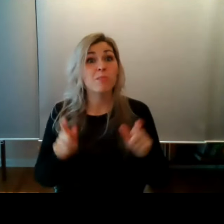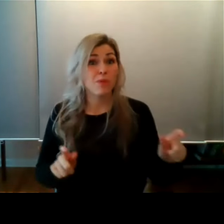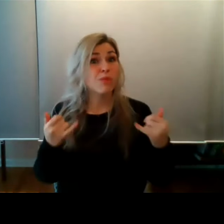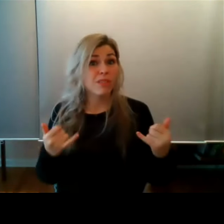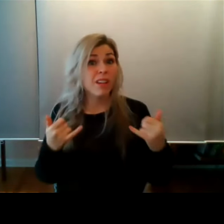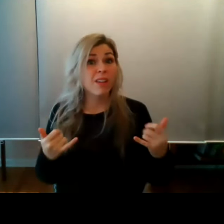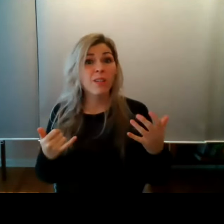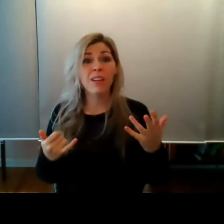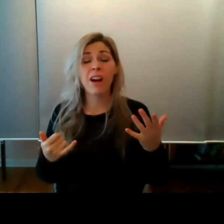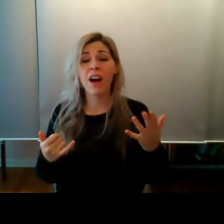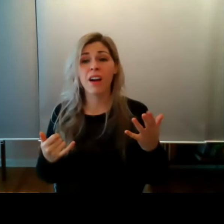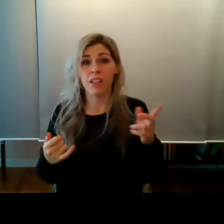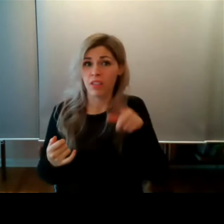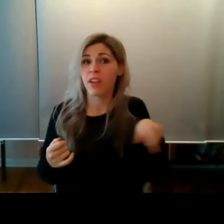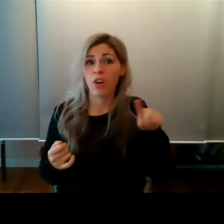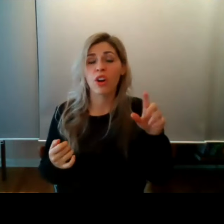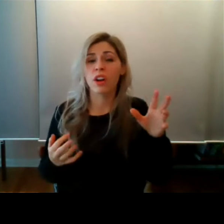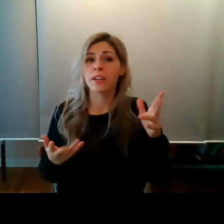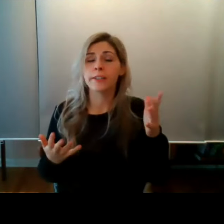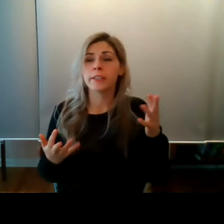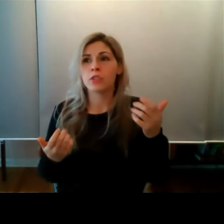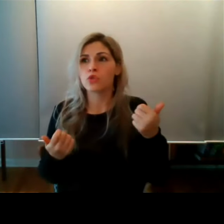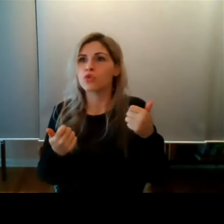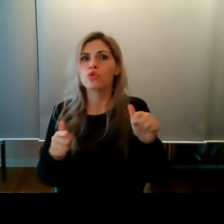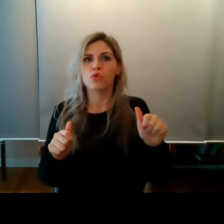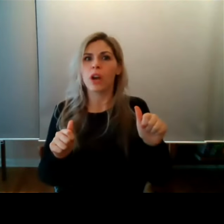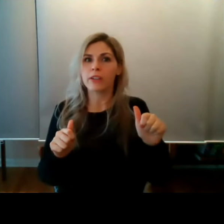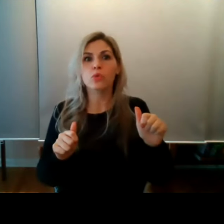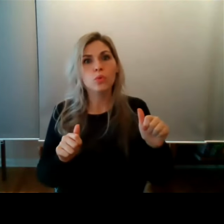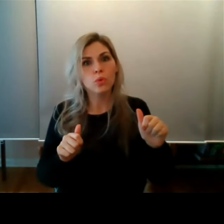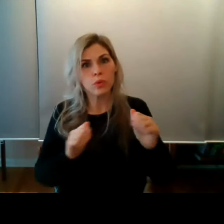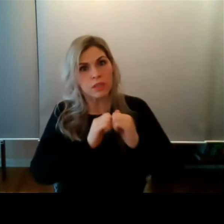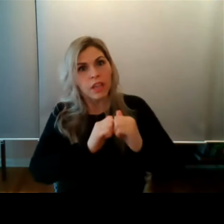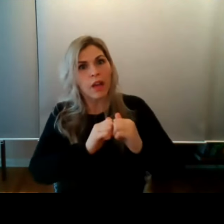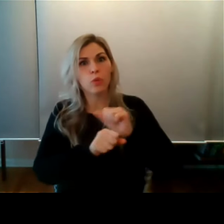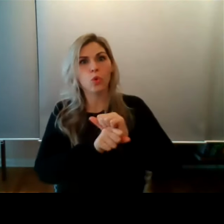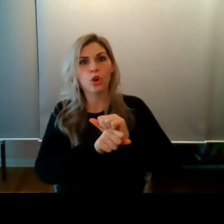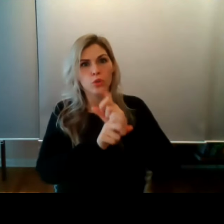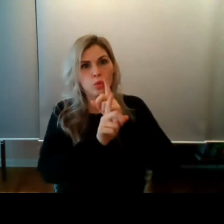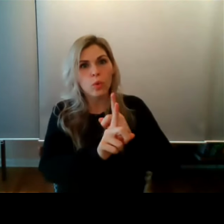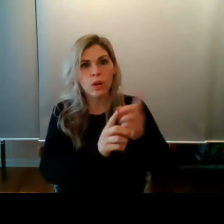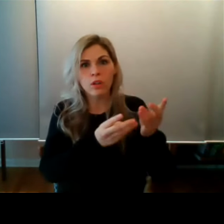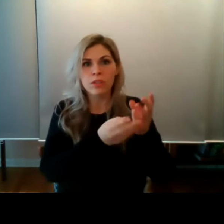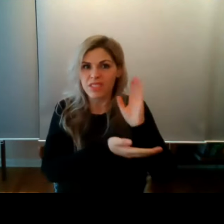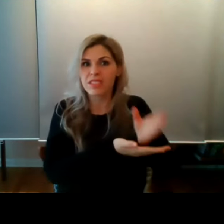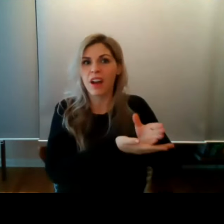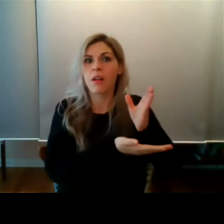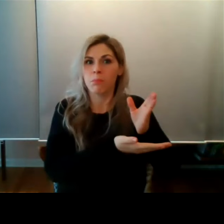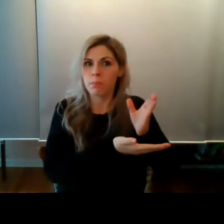nowadays are trying to work collectively together to terminate these forms of